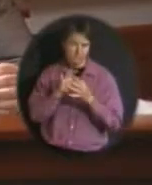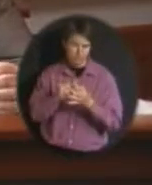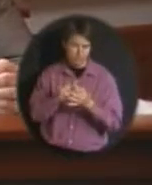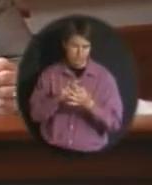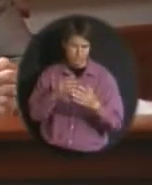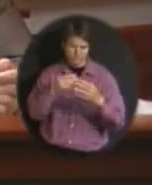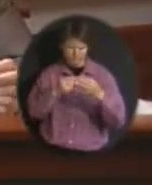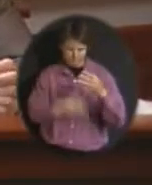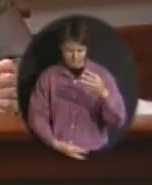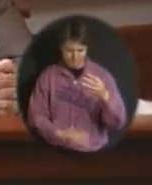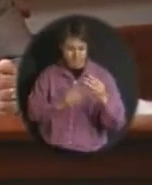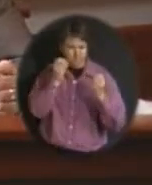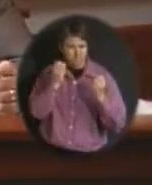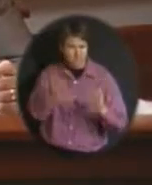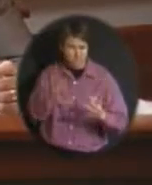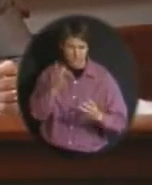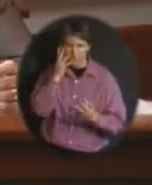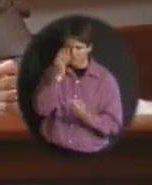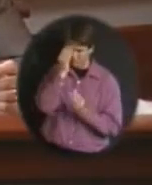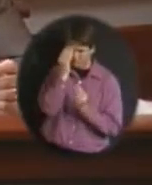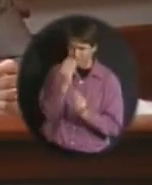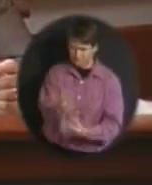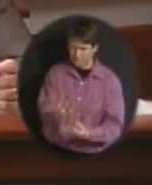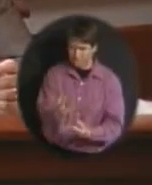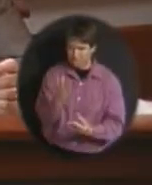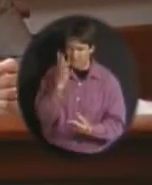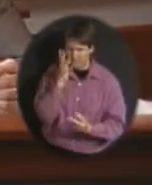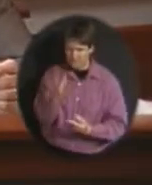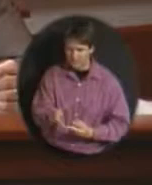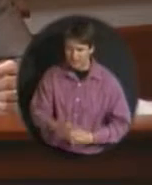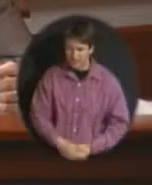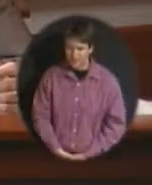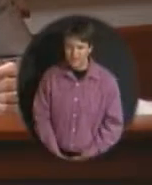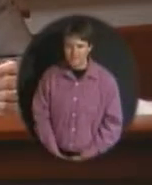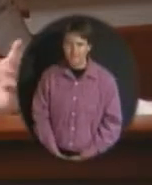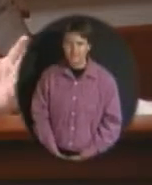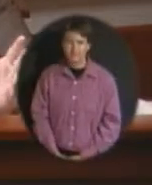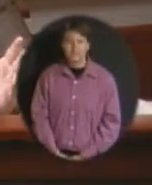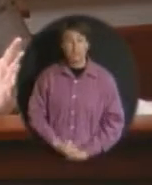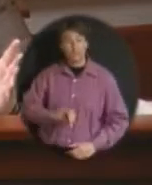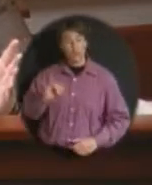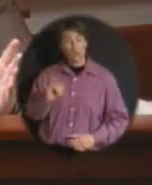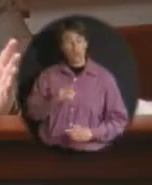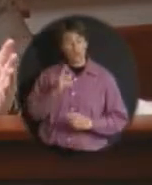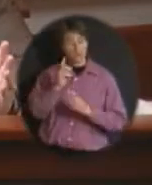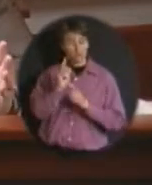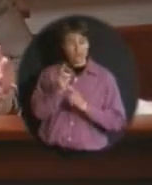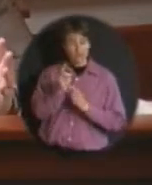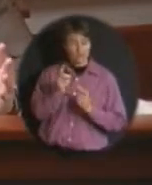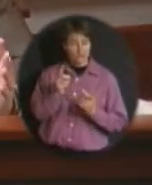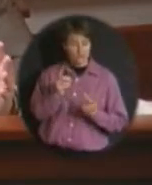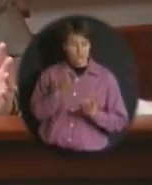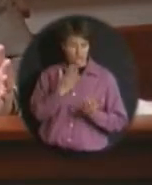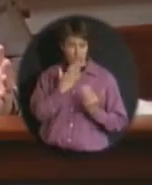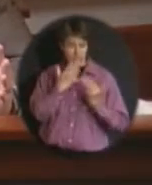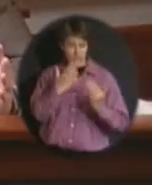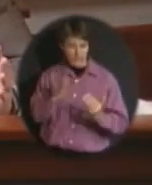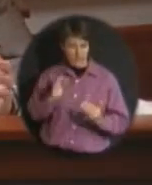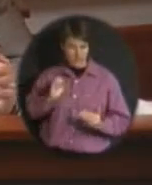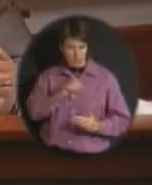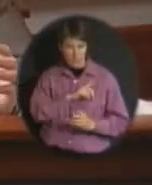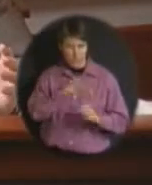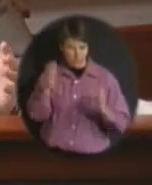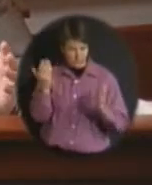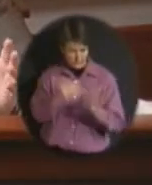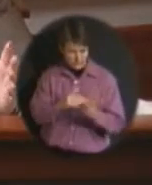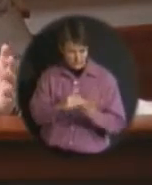so we will give you that summary and share and highlight some of those. I also want to take just a second to thank the board again and